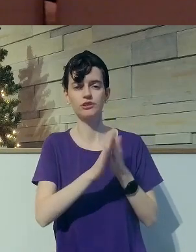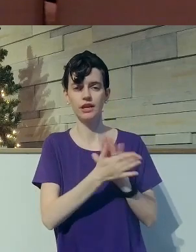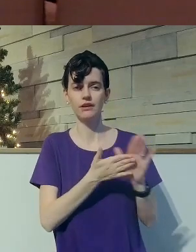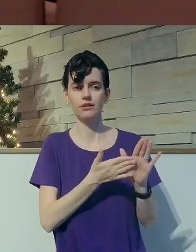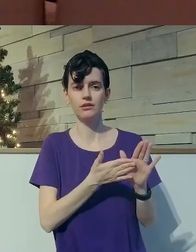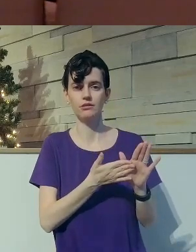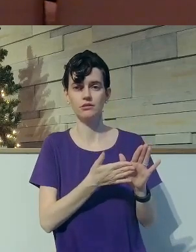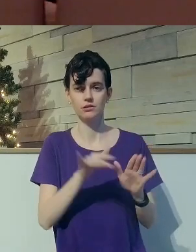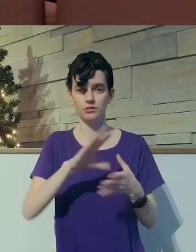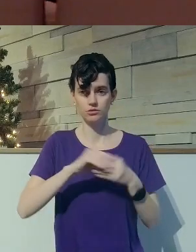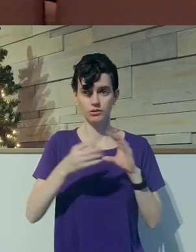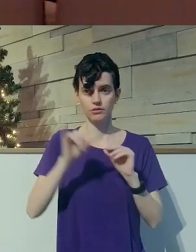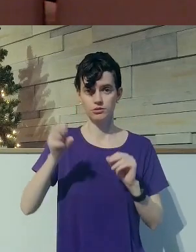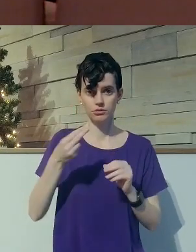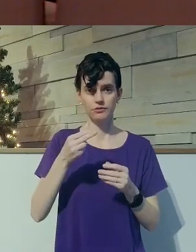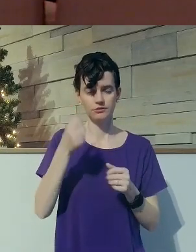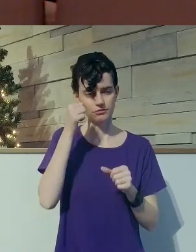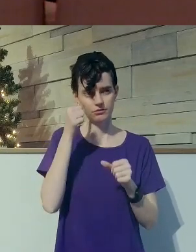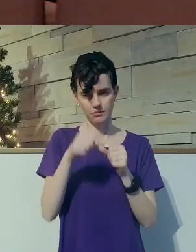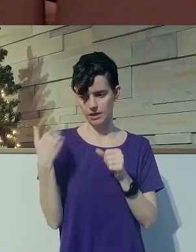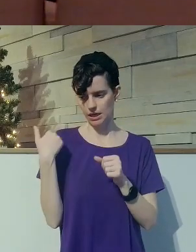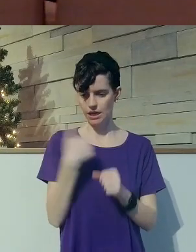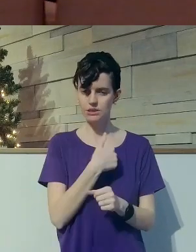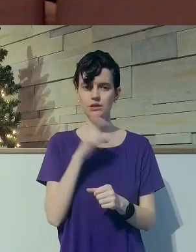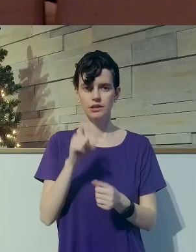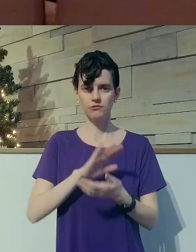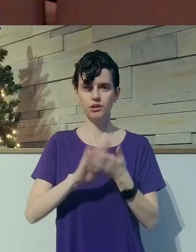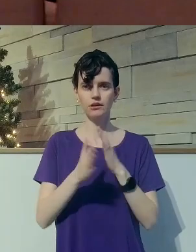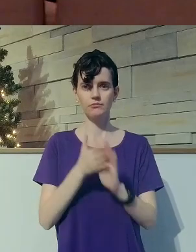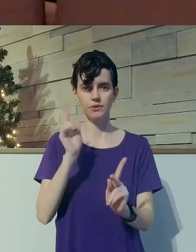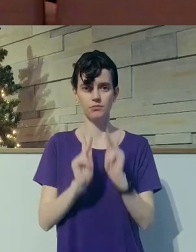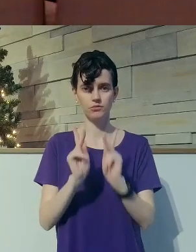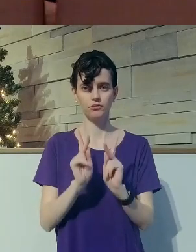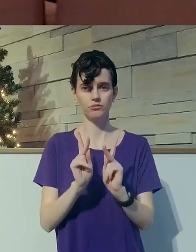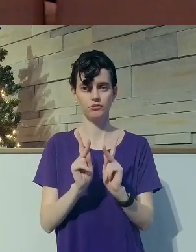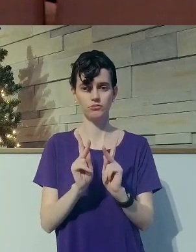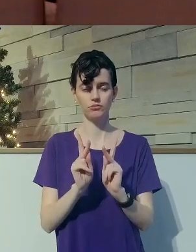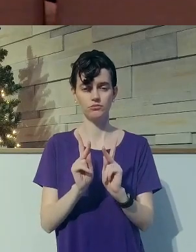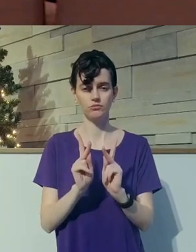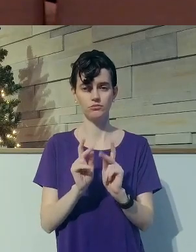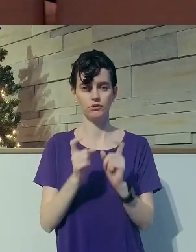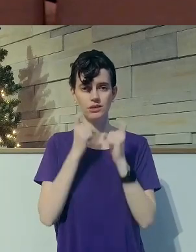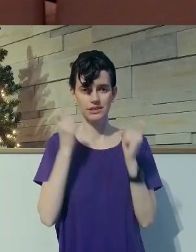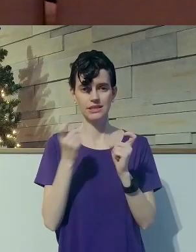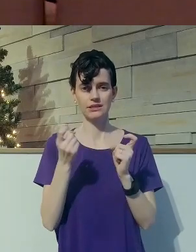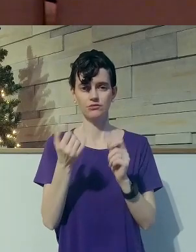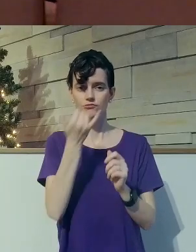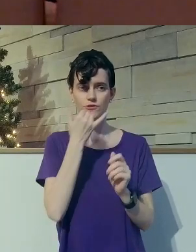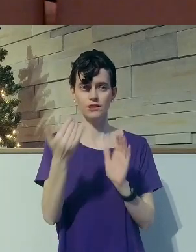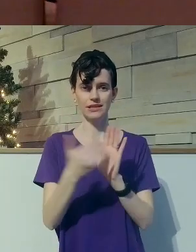And so, folks, the story of Joseph is this reminder of how we need to forgive those who have wronged